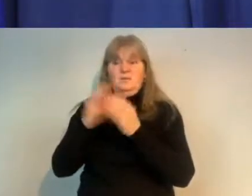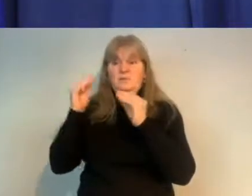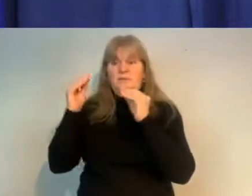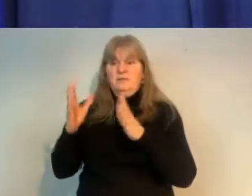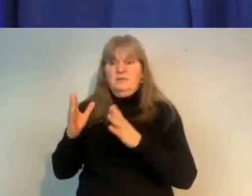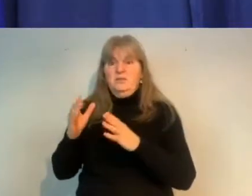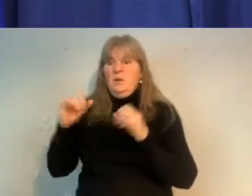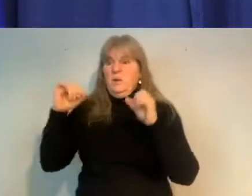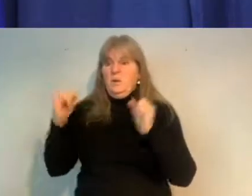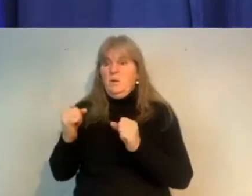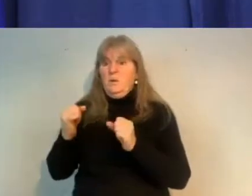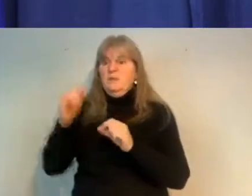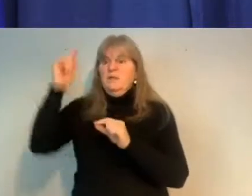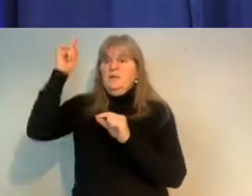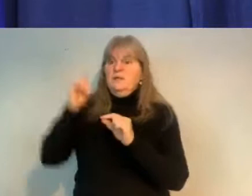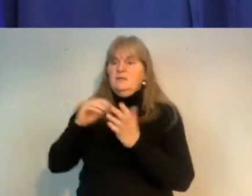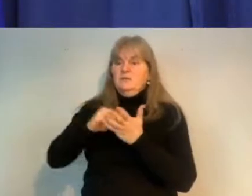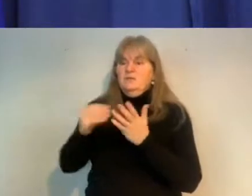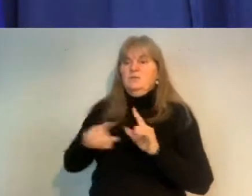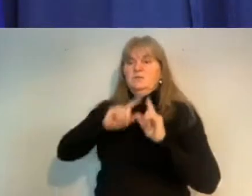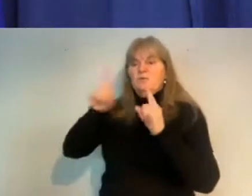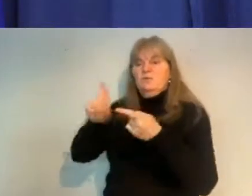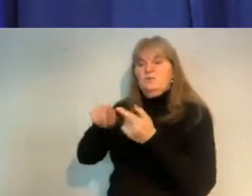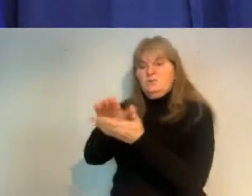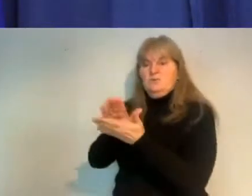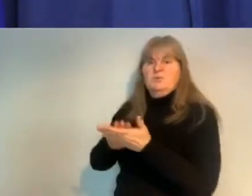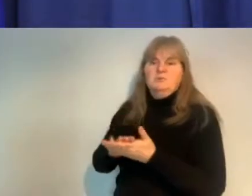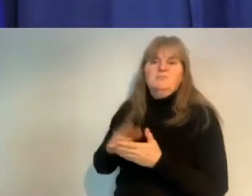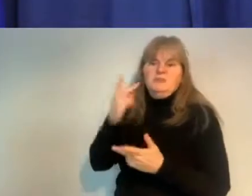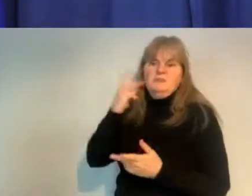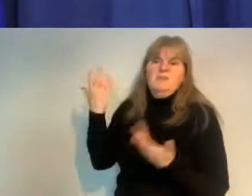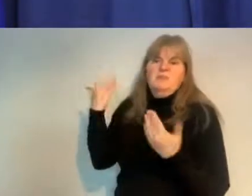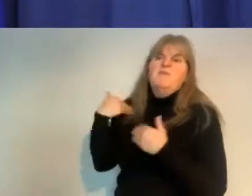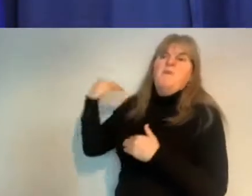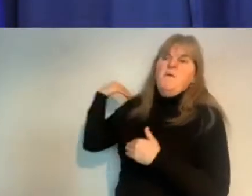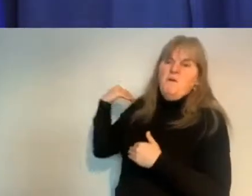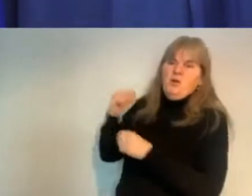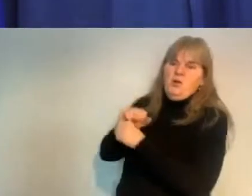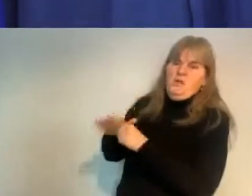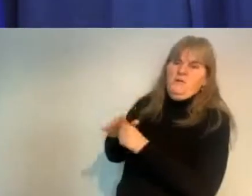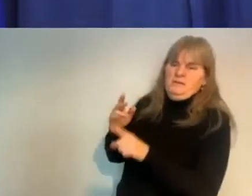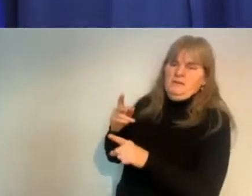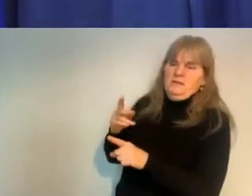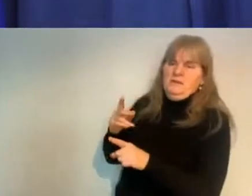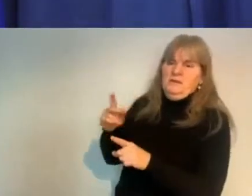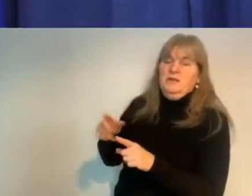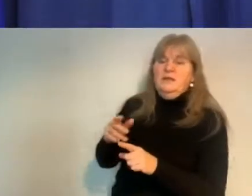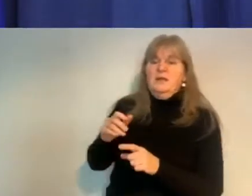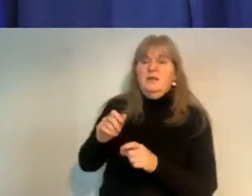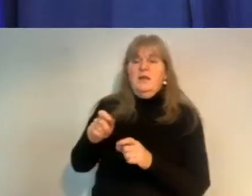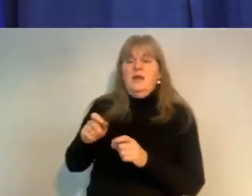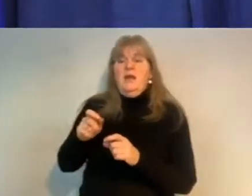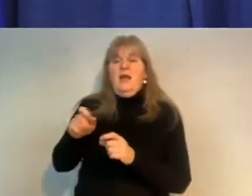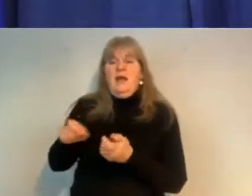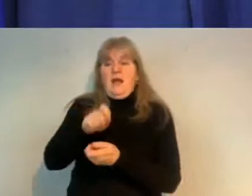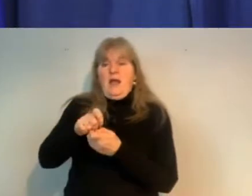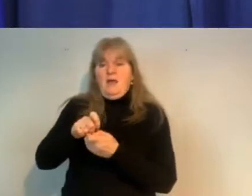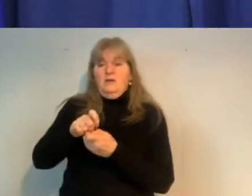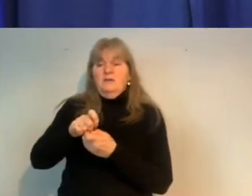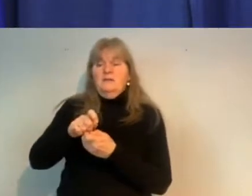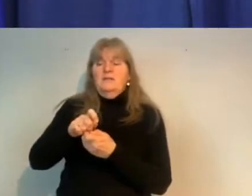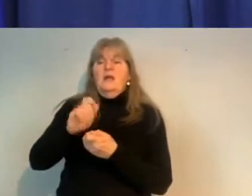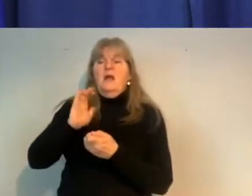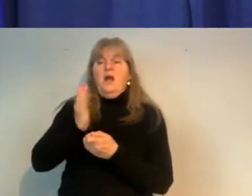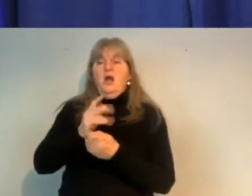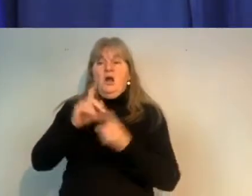to have a lot less people in the school. When it comes to the accuracy of our tests, again, we have the best